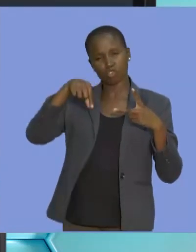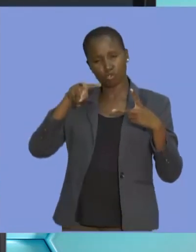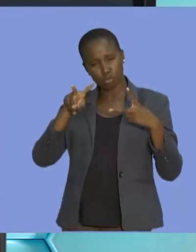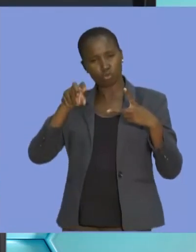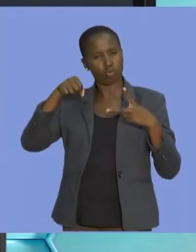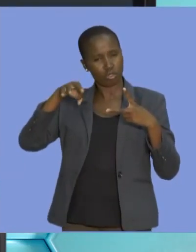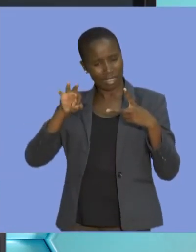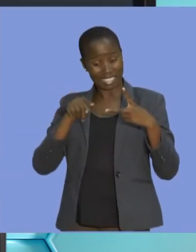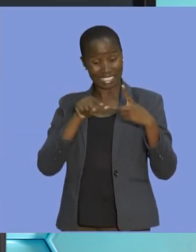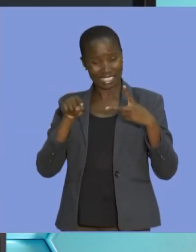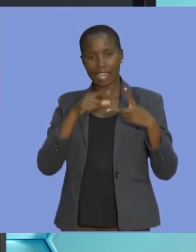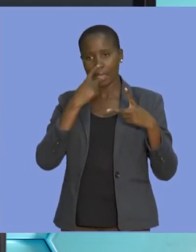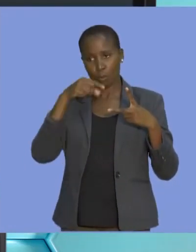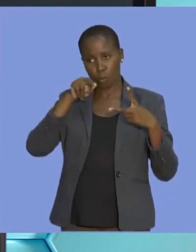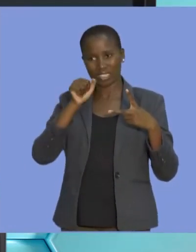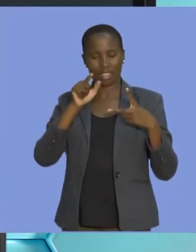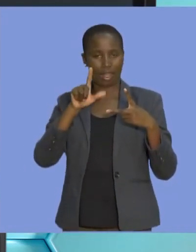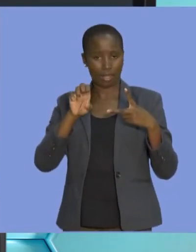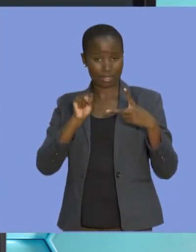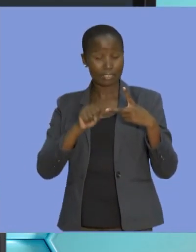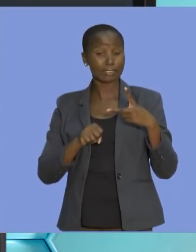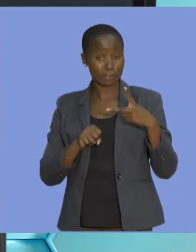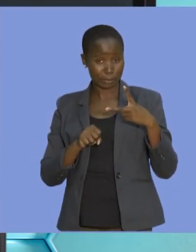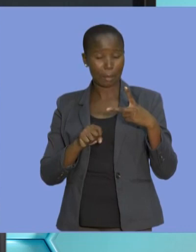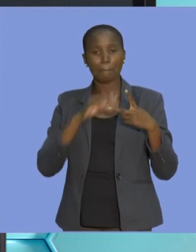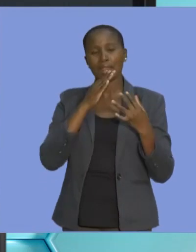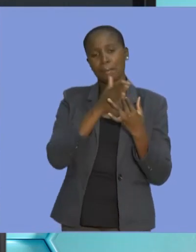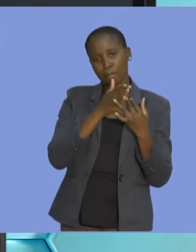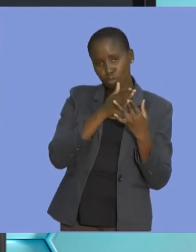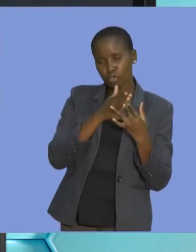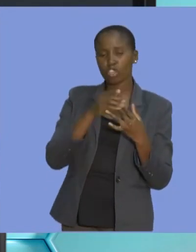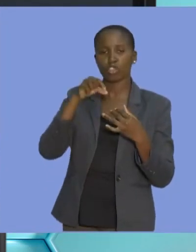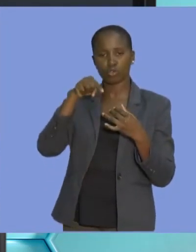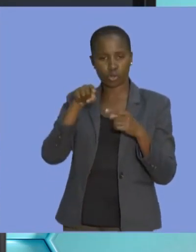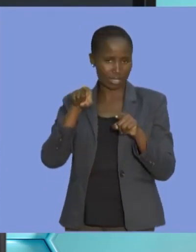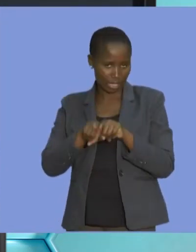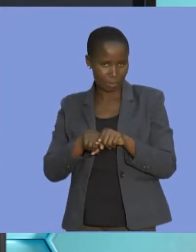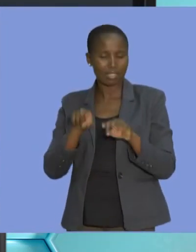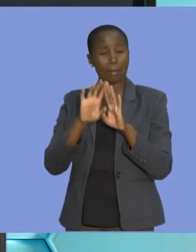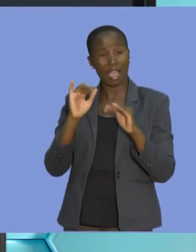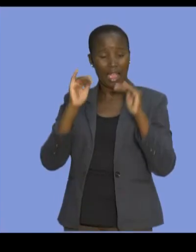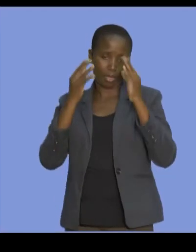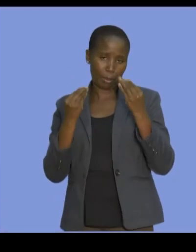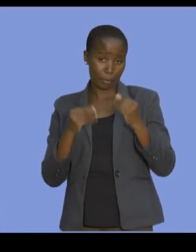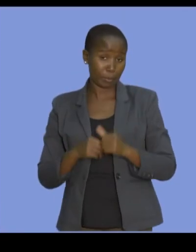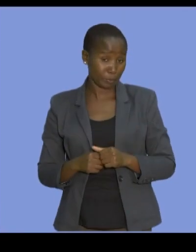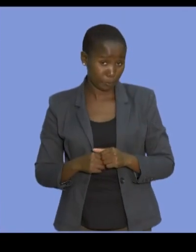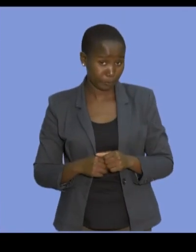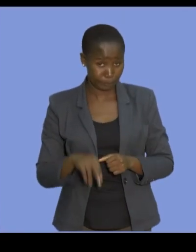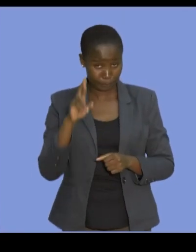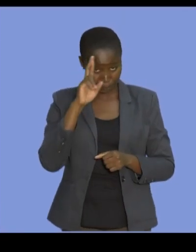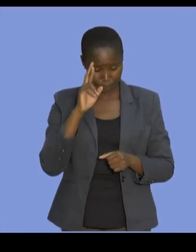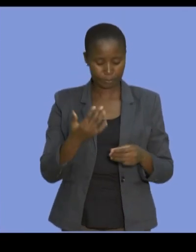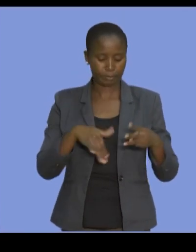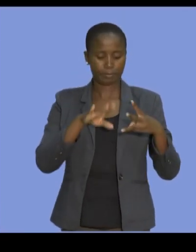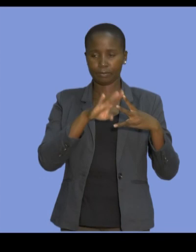same as lower quartile, median, and Q2 the same, and the upper quartile. Then we look at